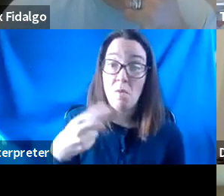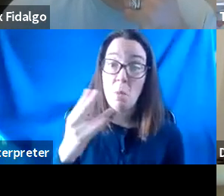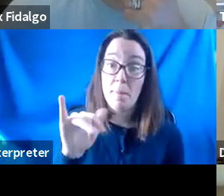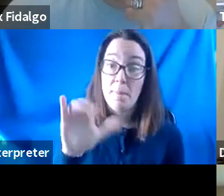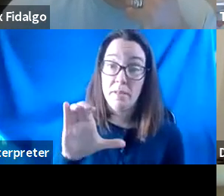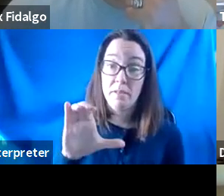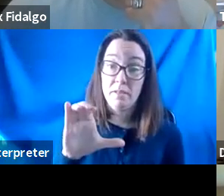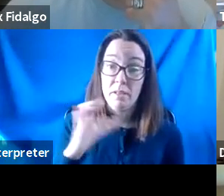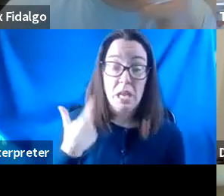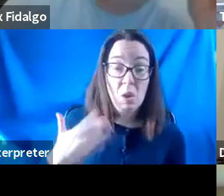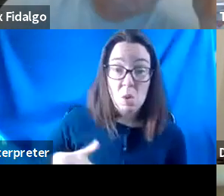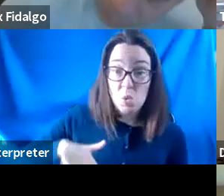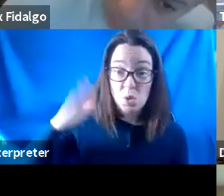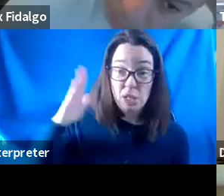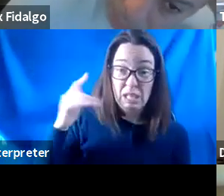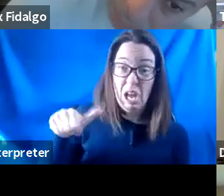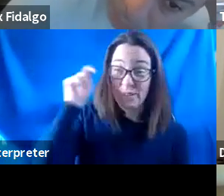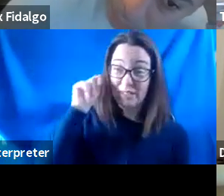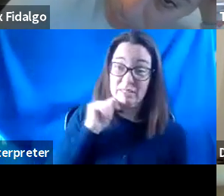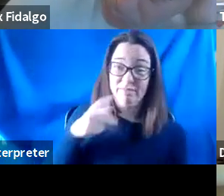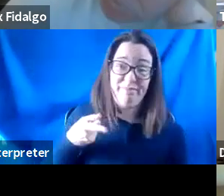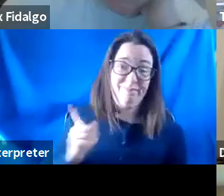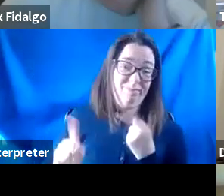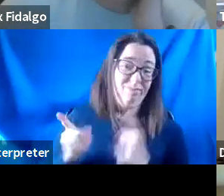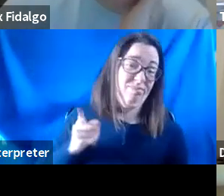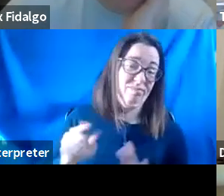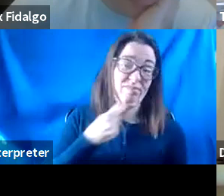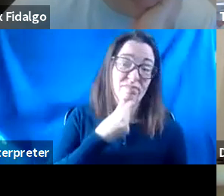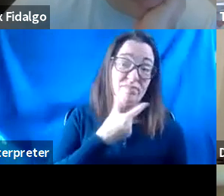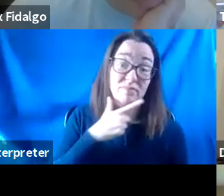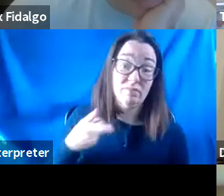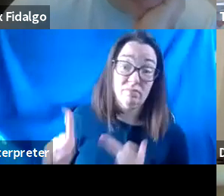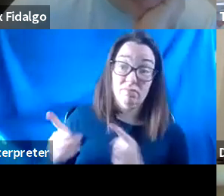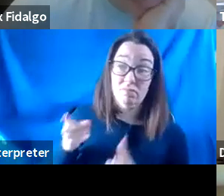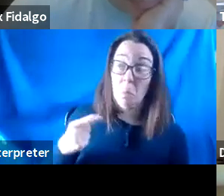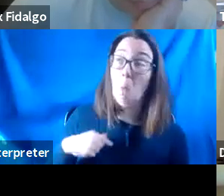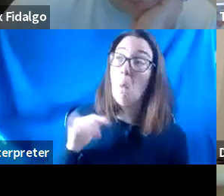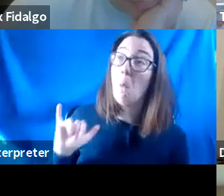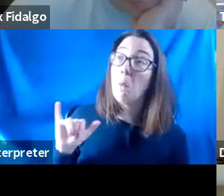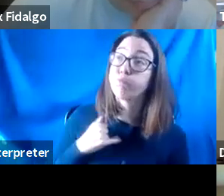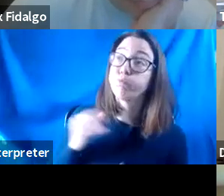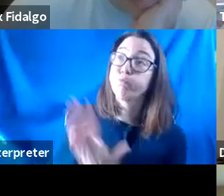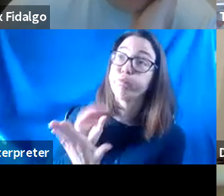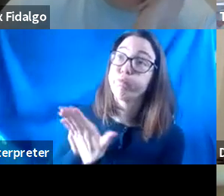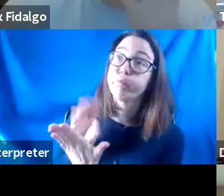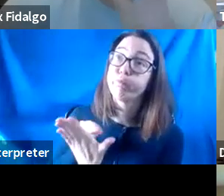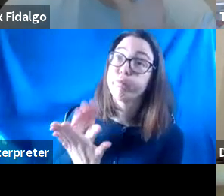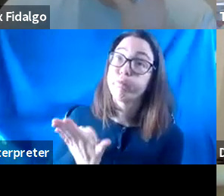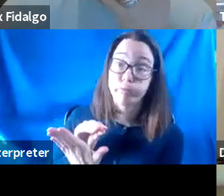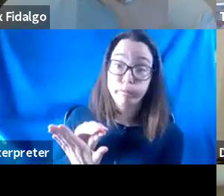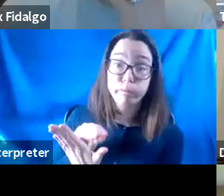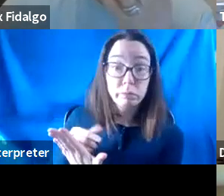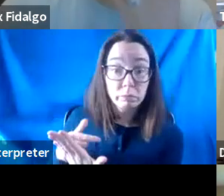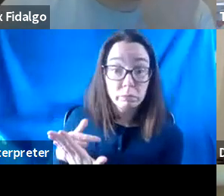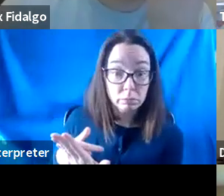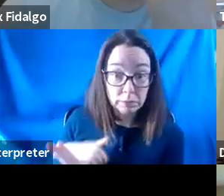words about people who are gay, to just as an insult to anybody. And so I did that. I was really homophobic. And I will share,